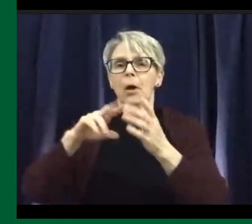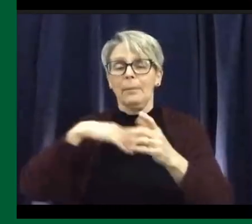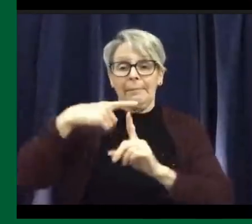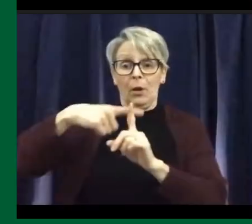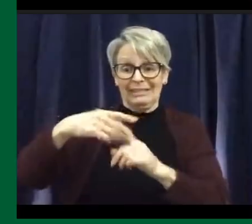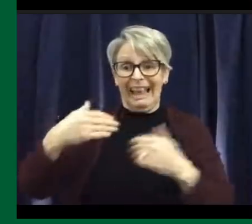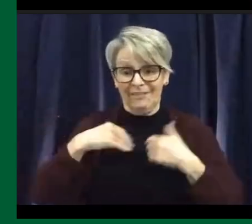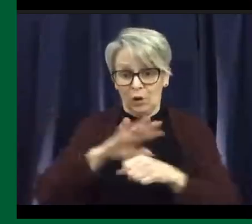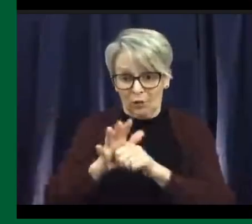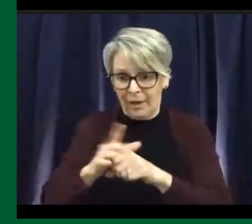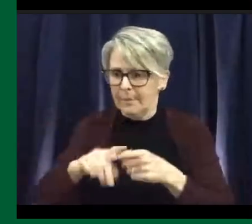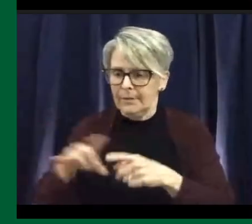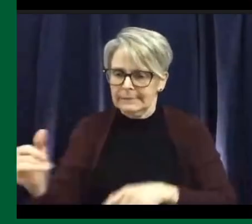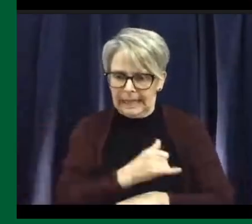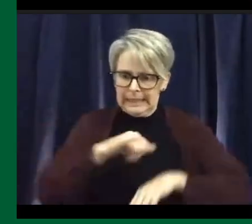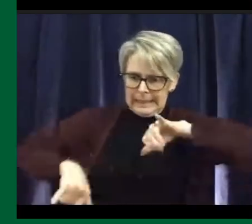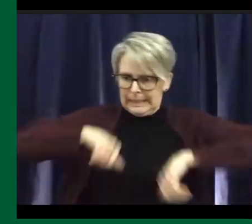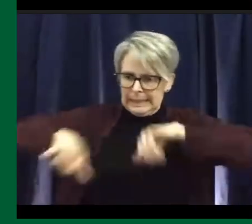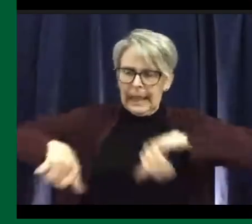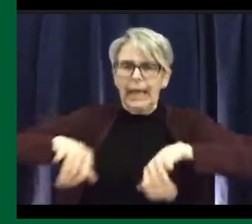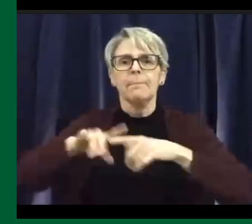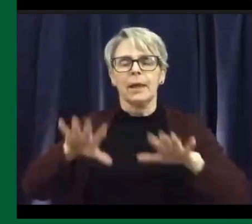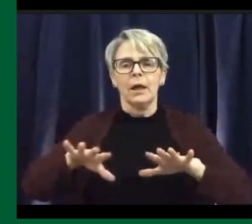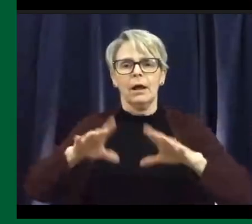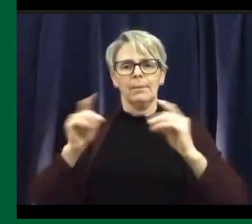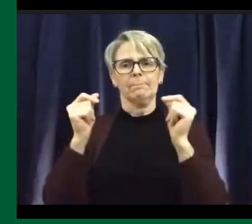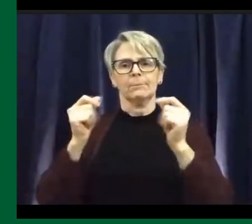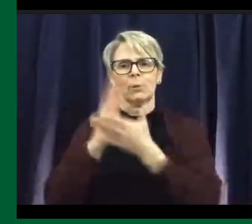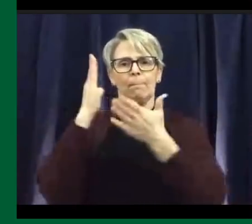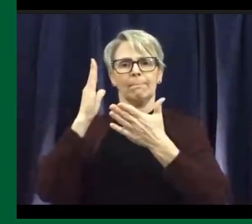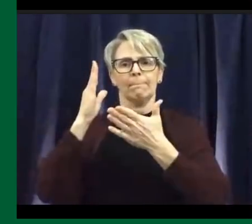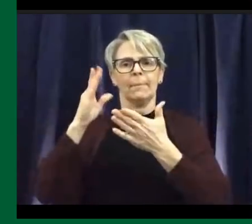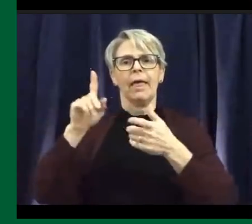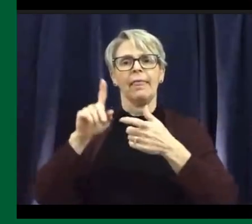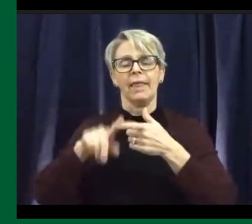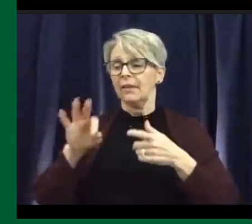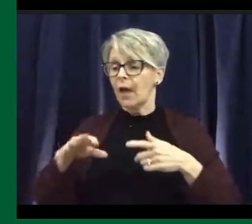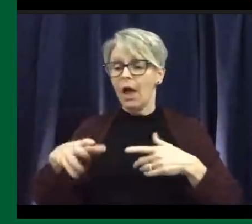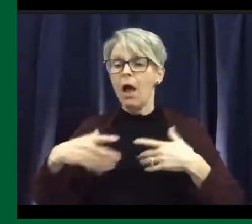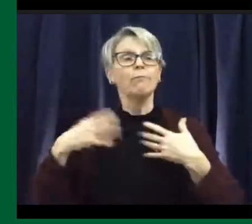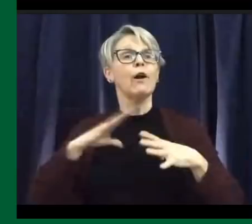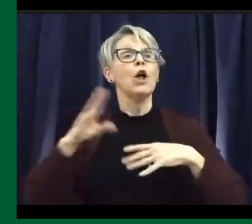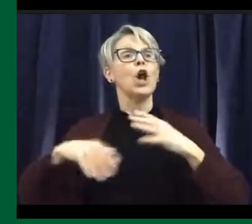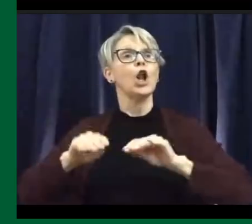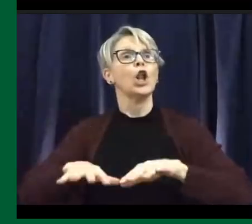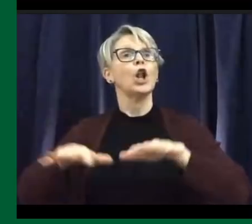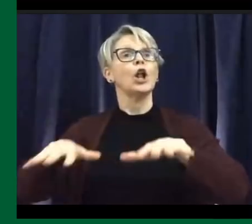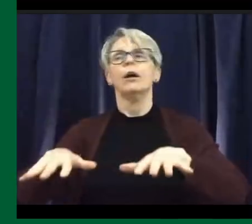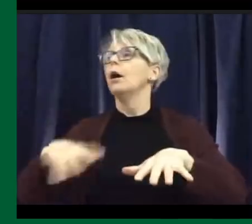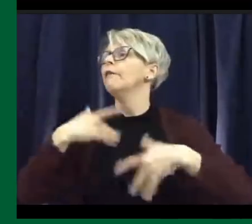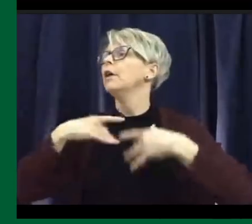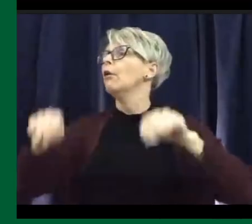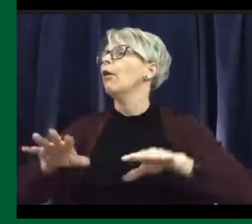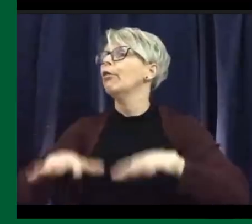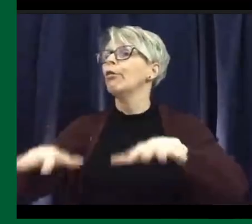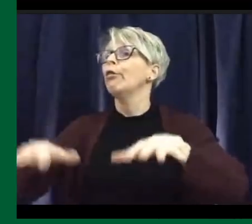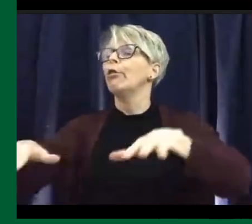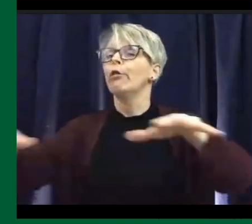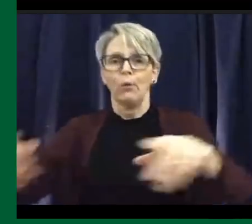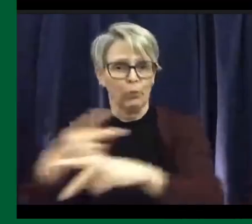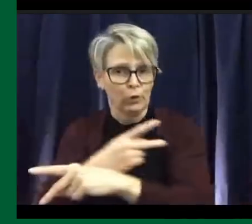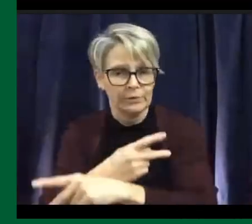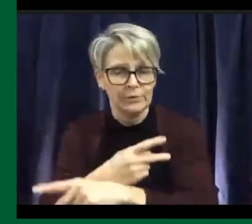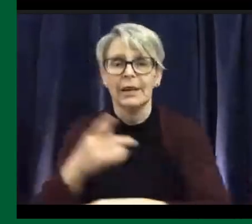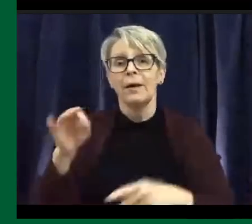see second or third generation. So that's driving some of the high case numbers. But absolutely, any outbreak in Saskatchewan, not just in